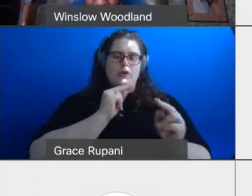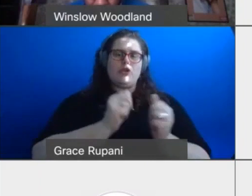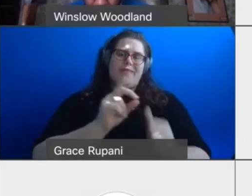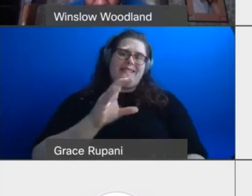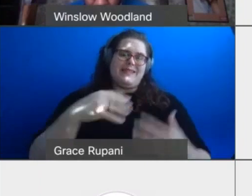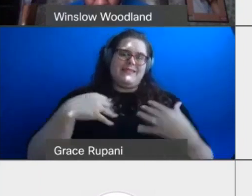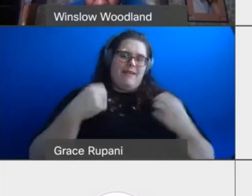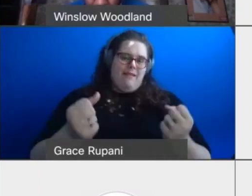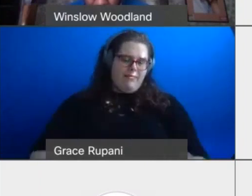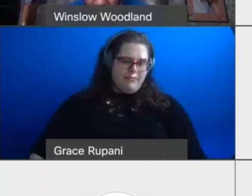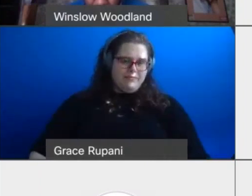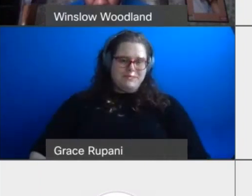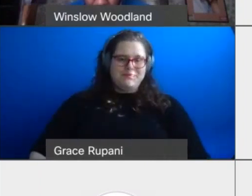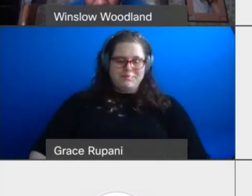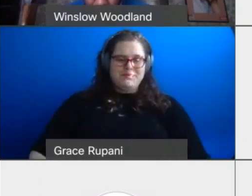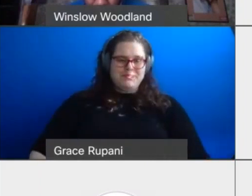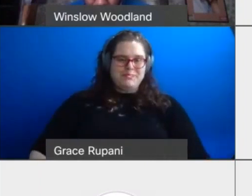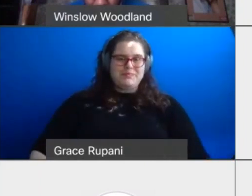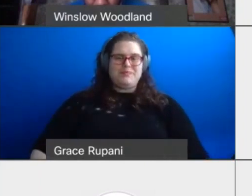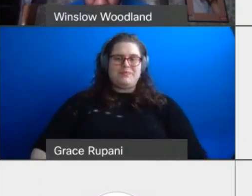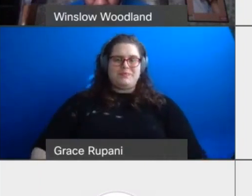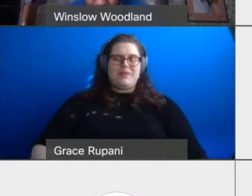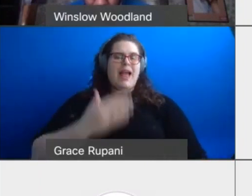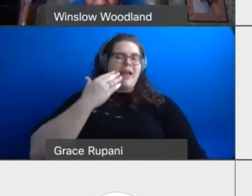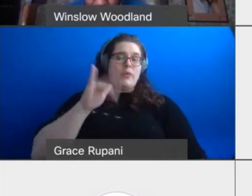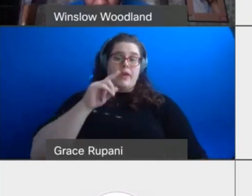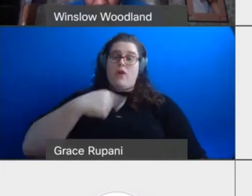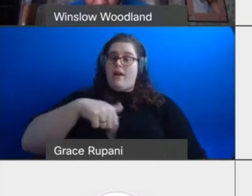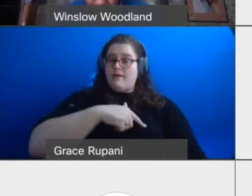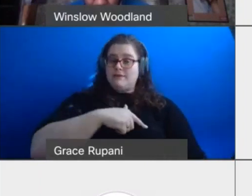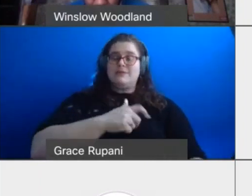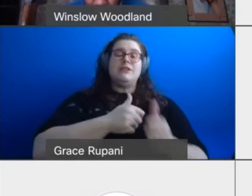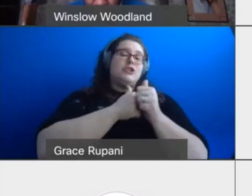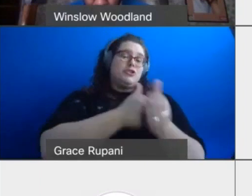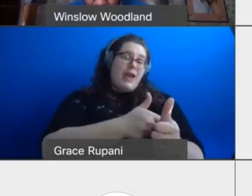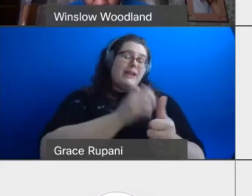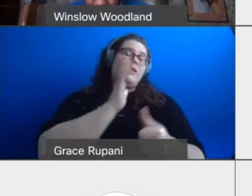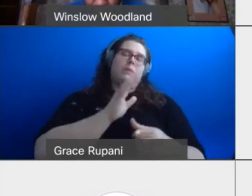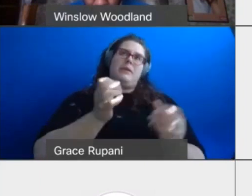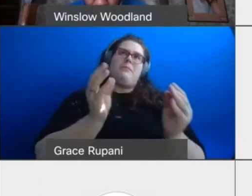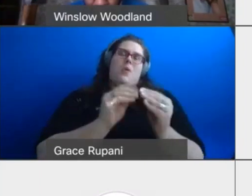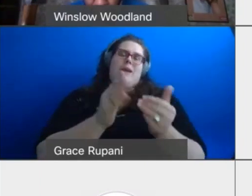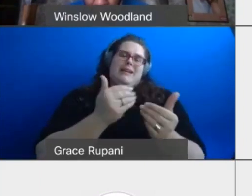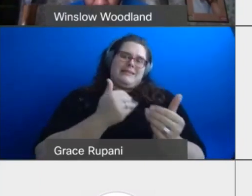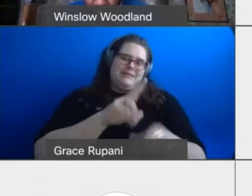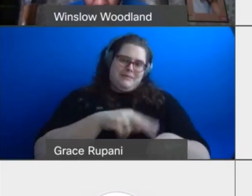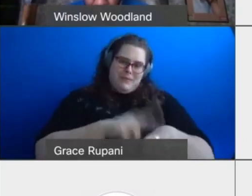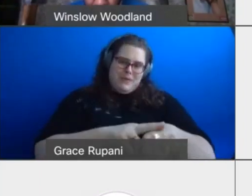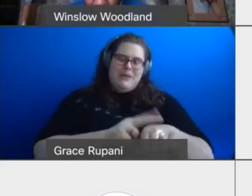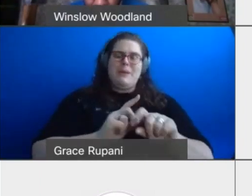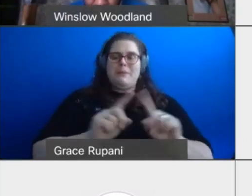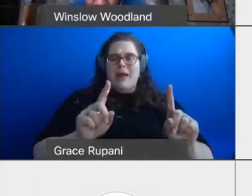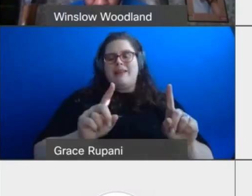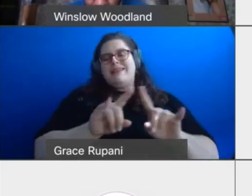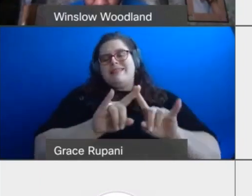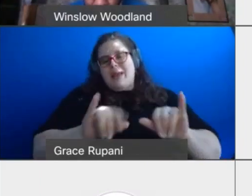reasons, in terms of tracking, for us, it would be easier as well, albeit a bit